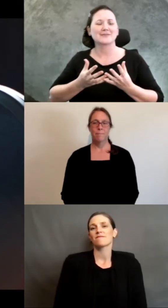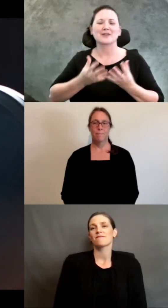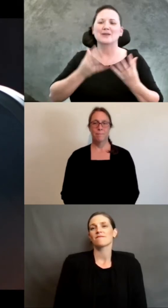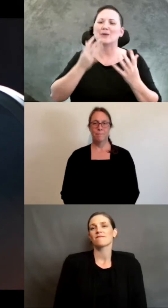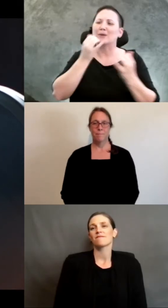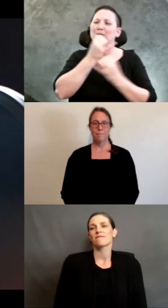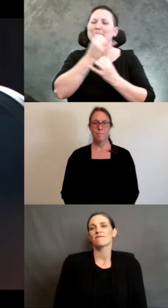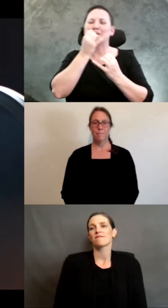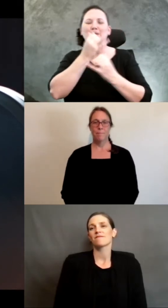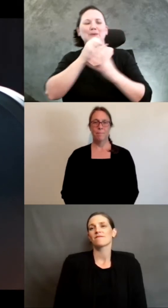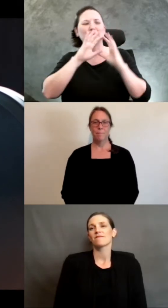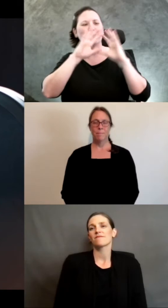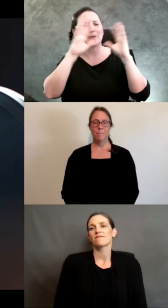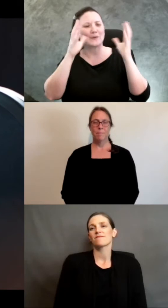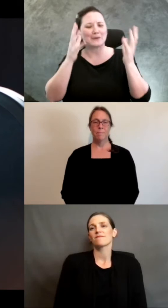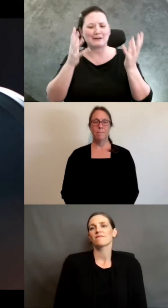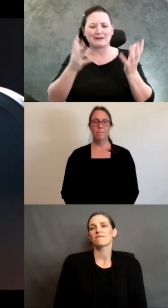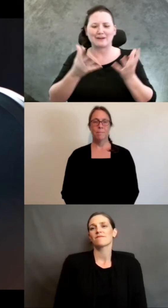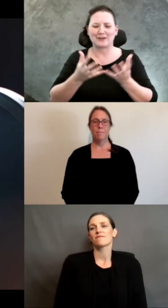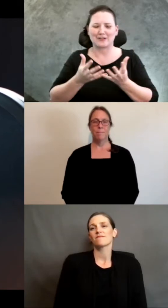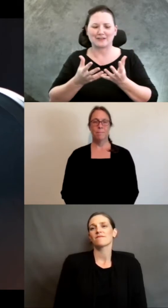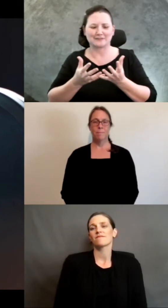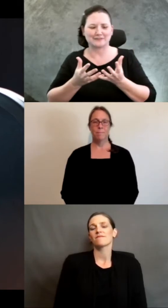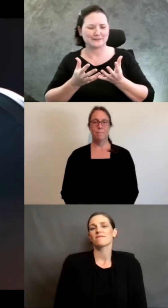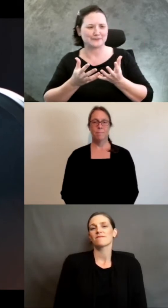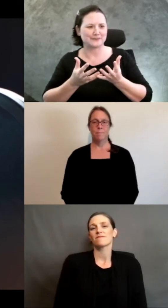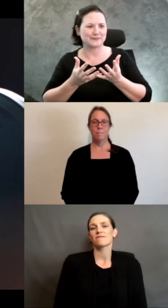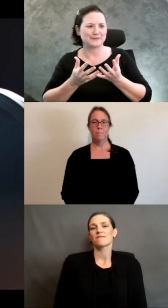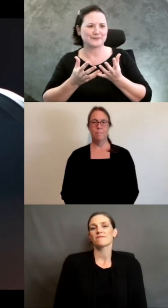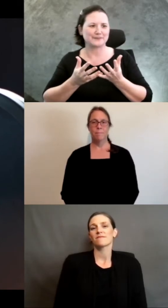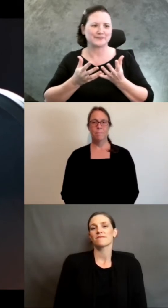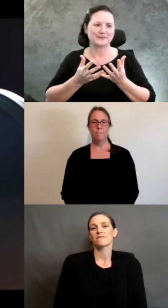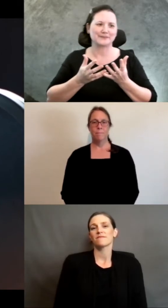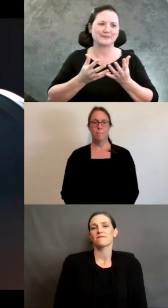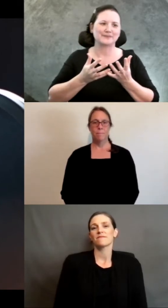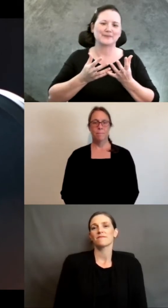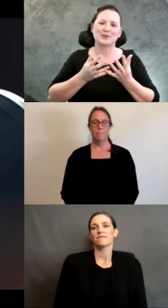Ooh, the world, the world.